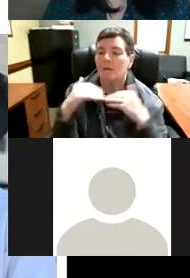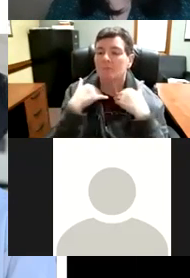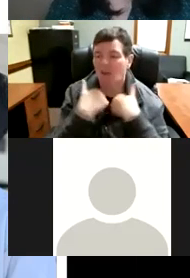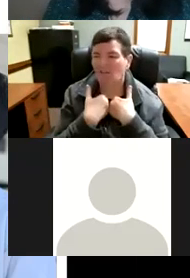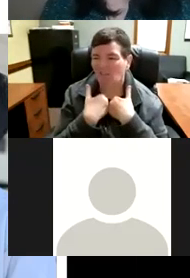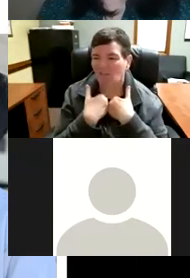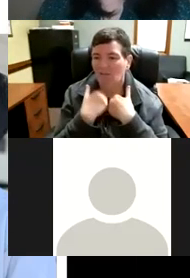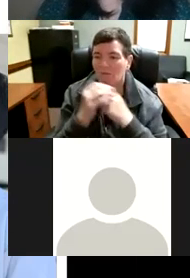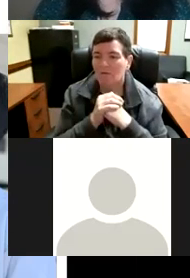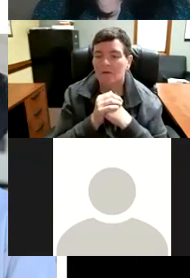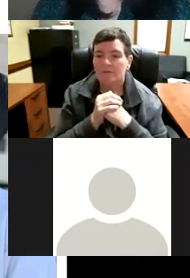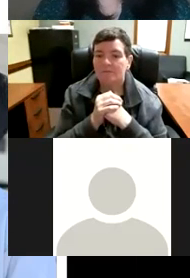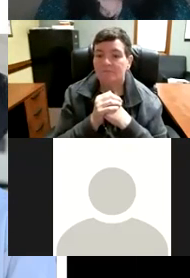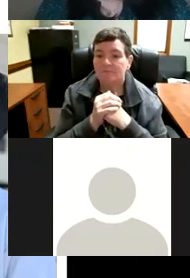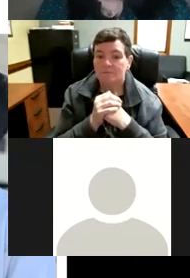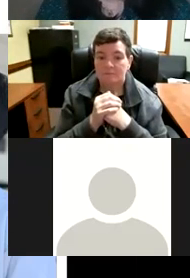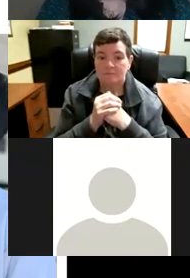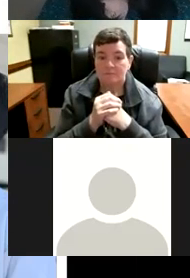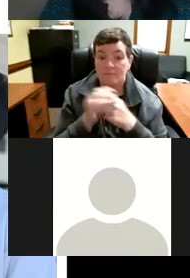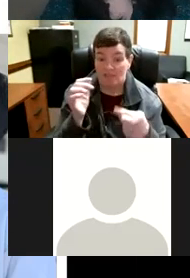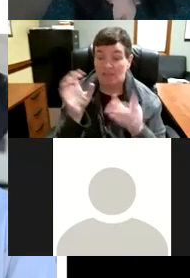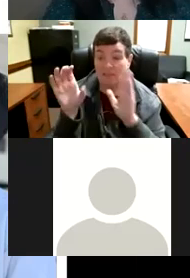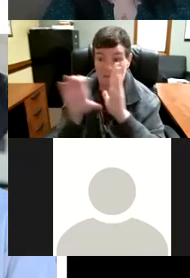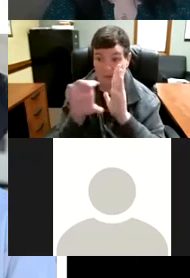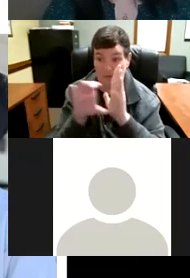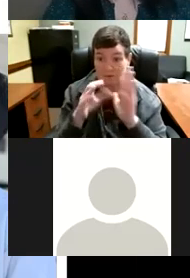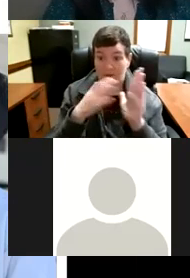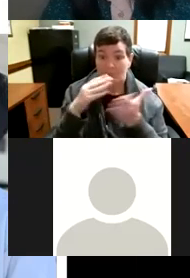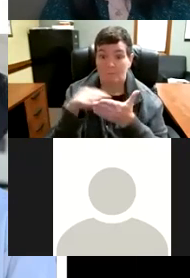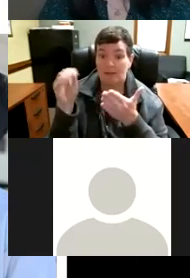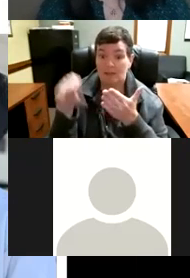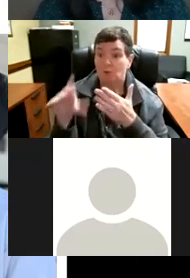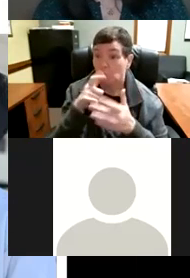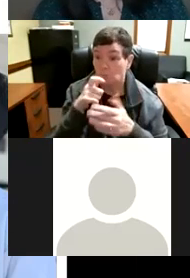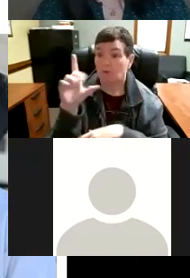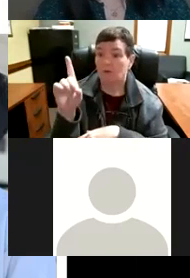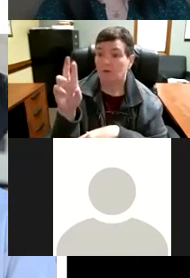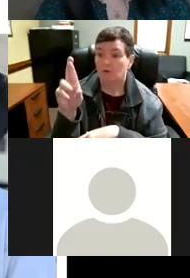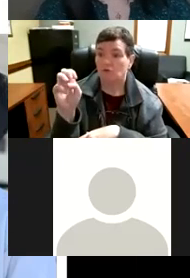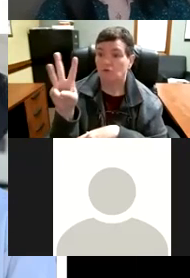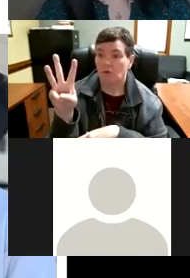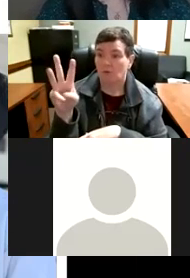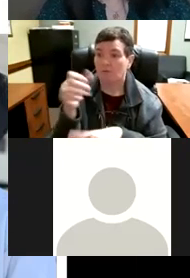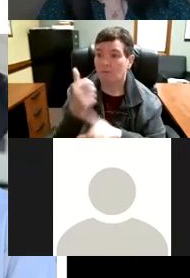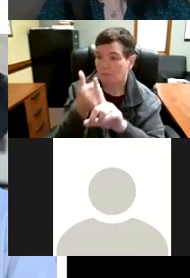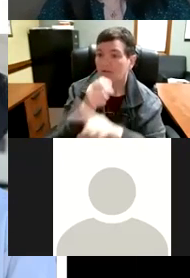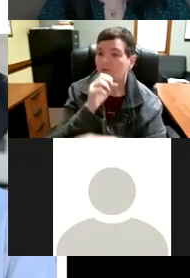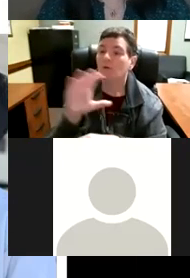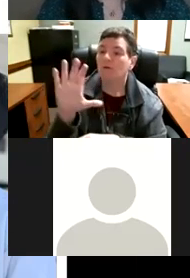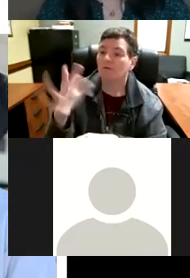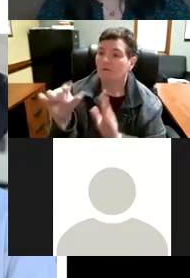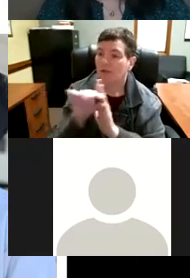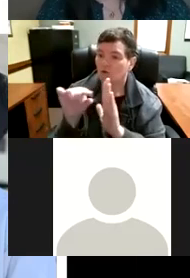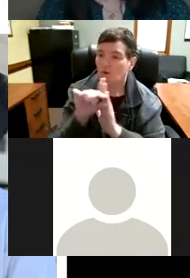communication. The photo that I've included here is my student Drew, and he is a 5th grade student in a regular